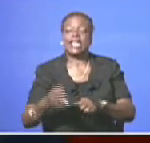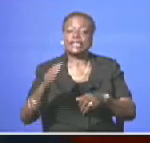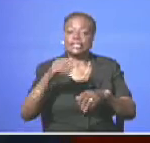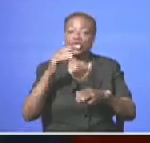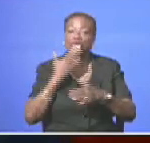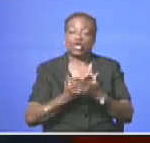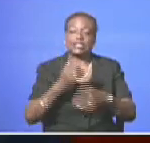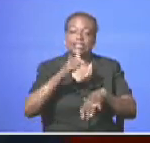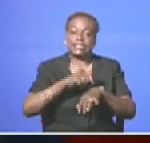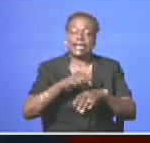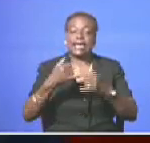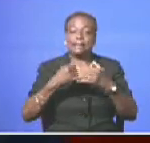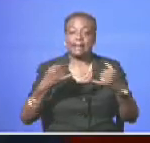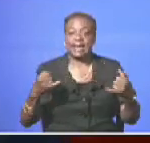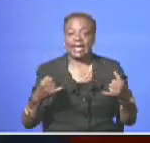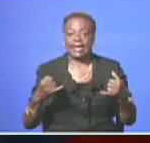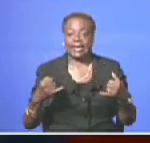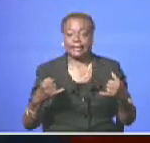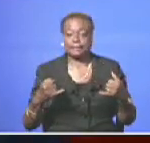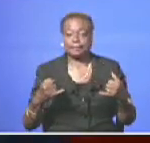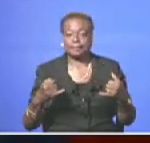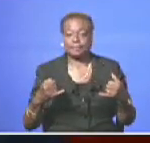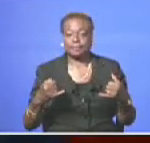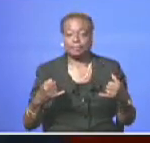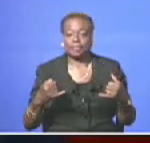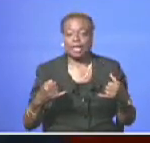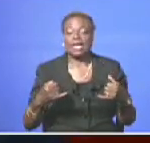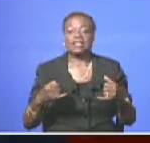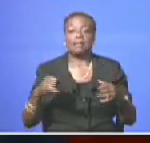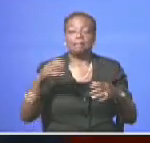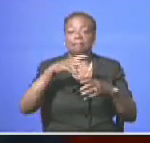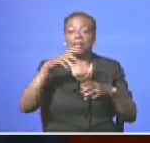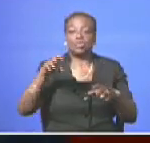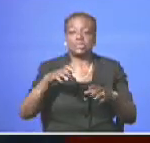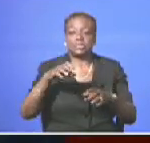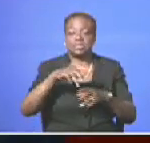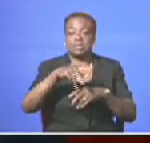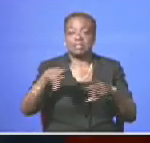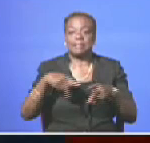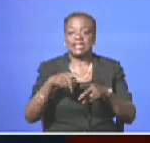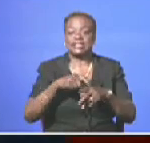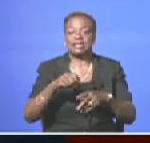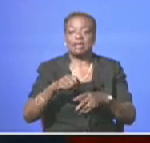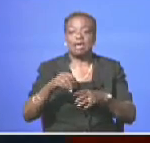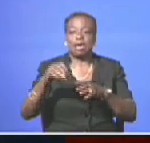timeline, took the coordination of folks in Europe with Wärtsilä, in the